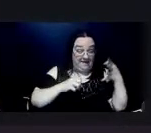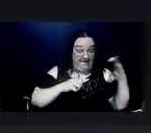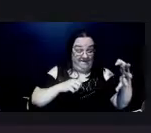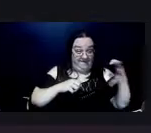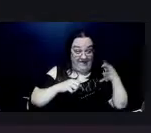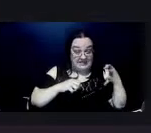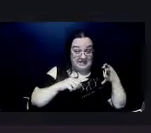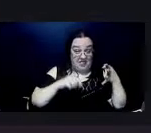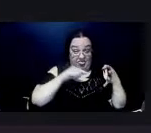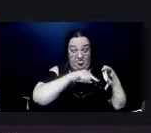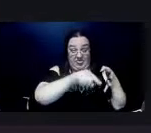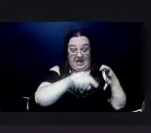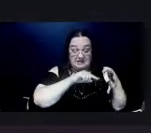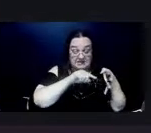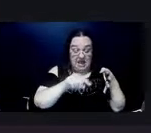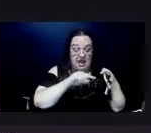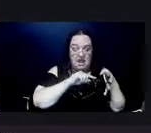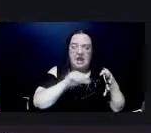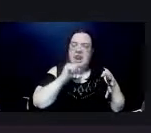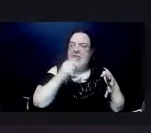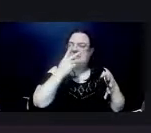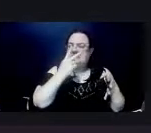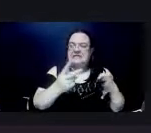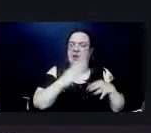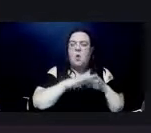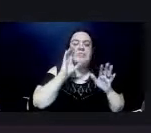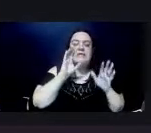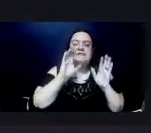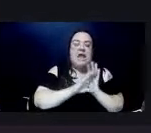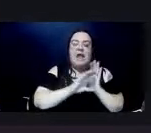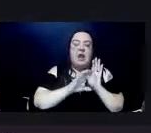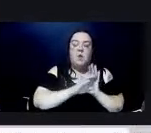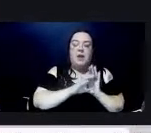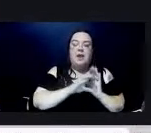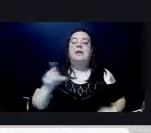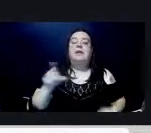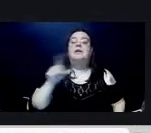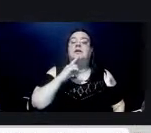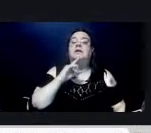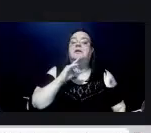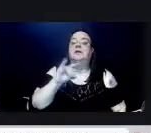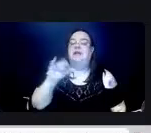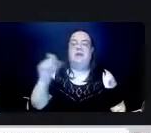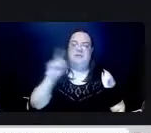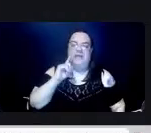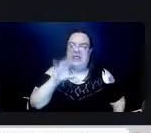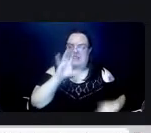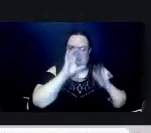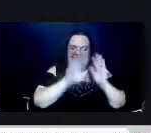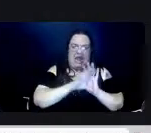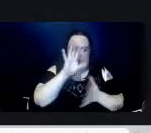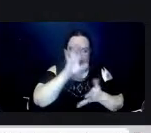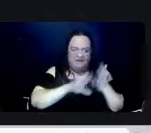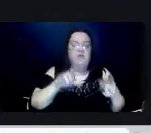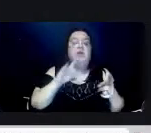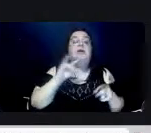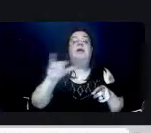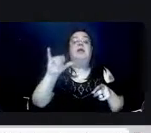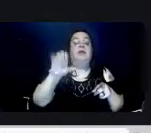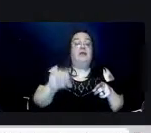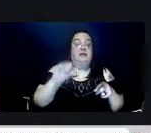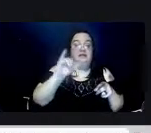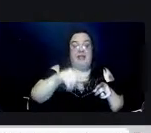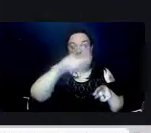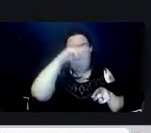didn't see it in the diagram. It just shows the. Yes. It was confusing in the diagram. Yeah. Yes. So that black circle,